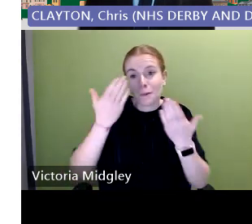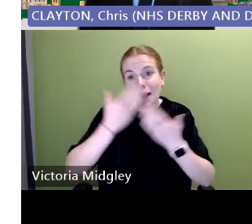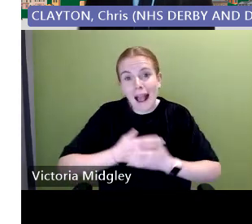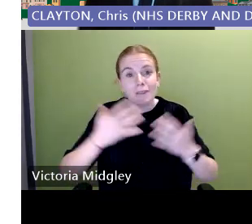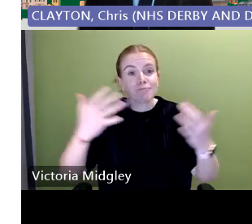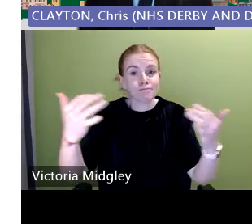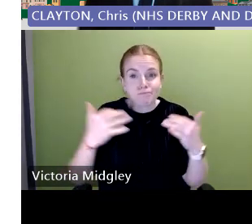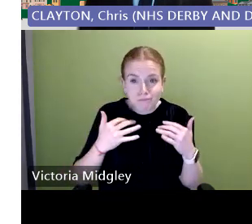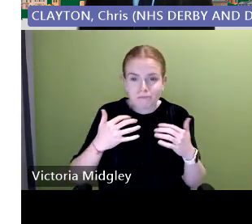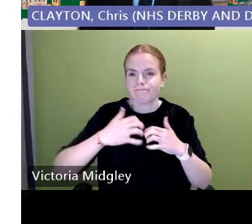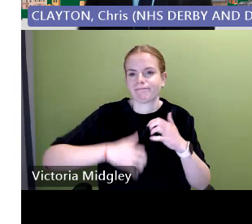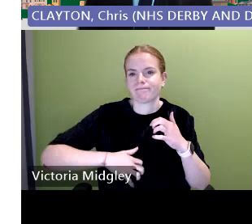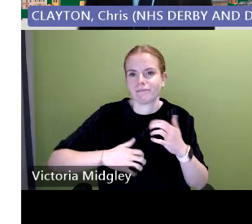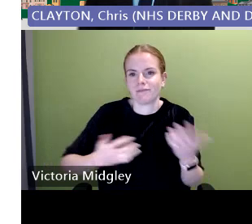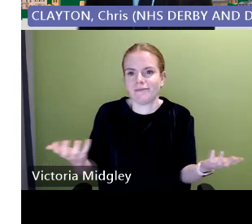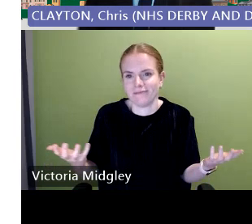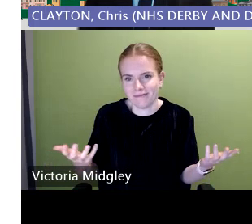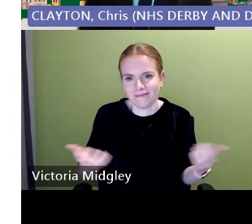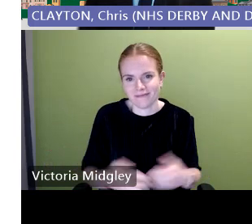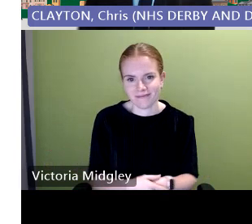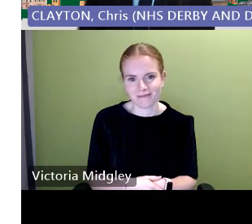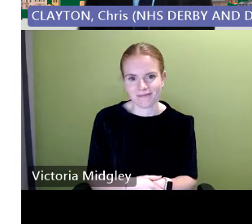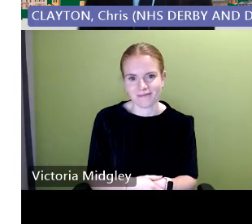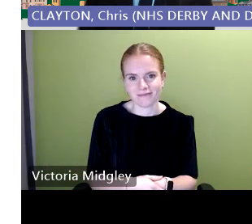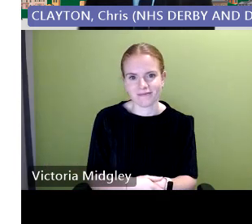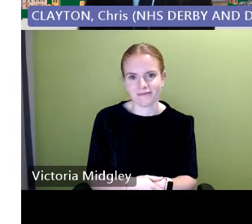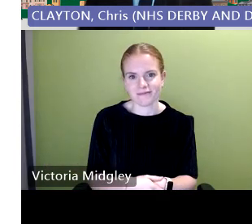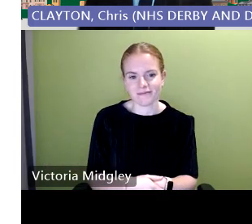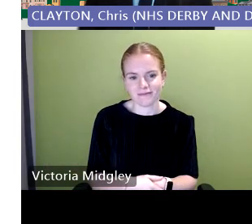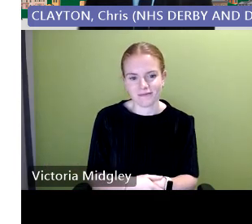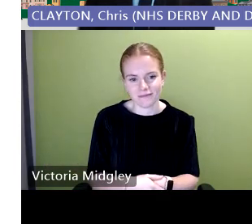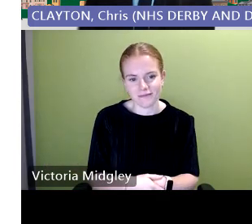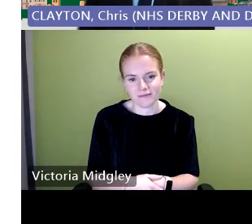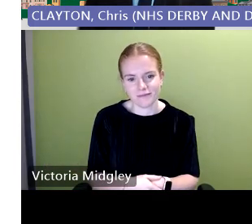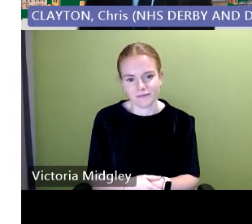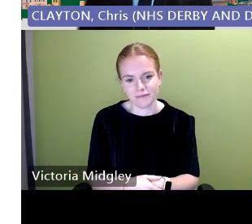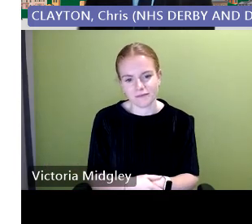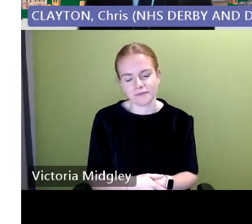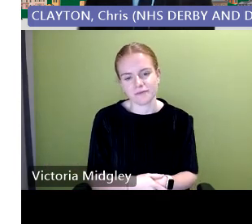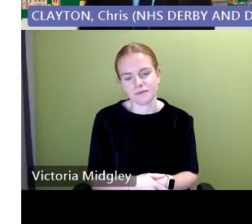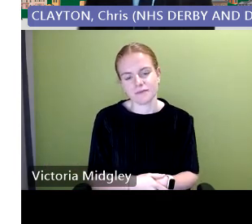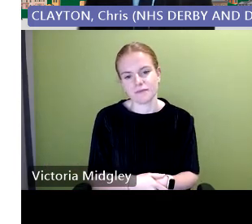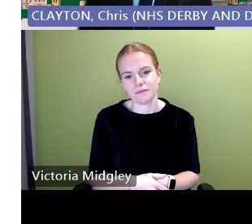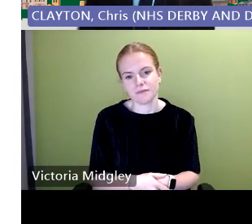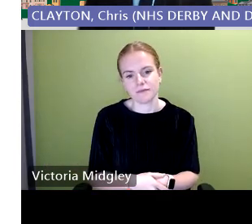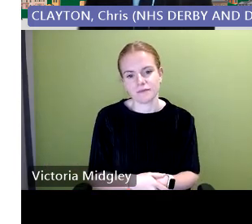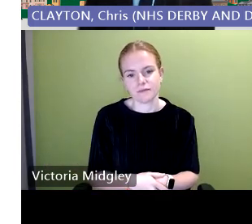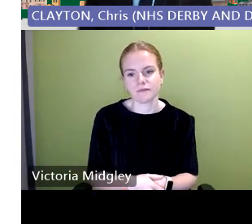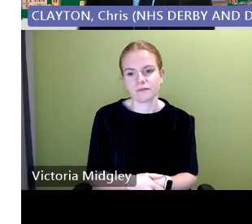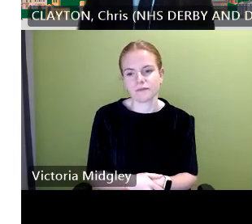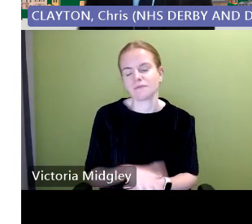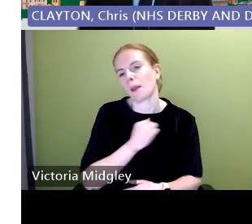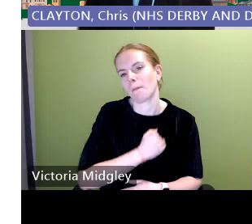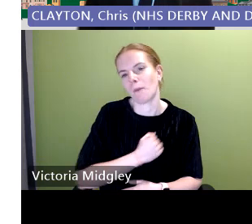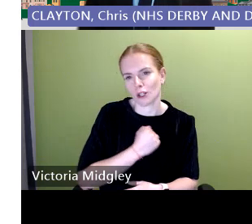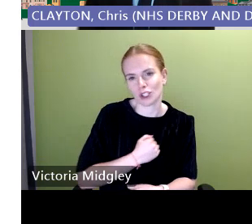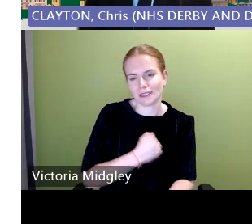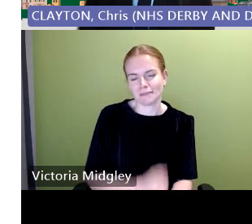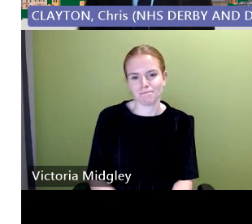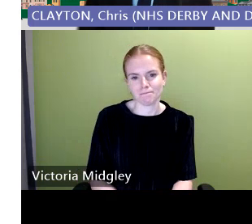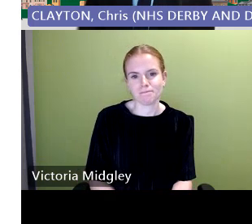we can. But whilst we're doing that, you've got the question that's coming, so you can be just thinking that through. Apologies